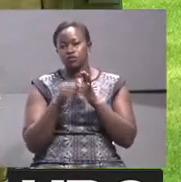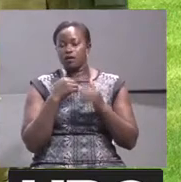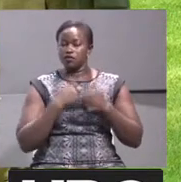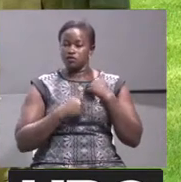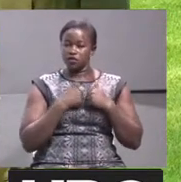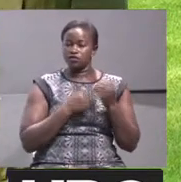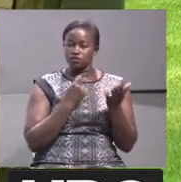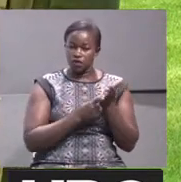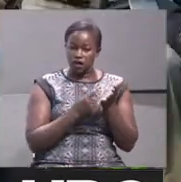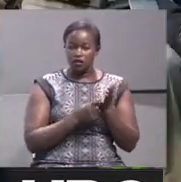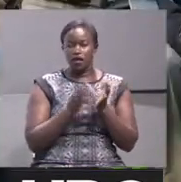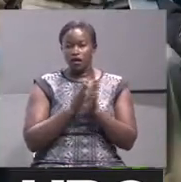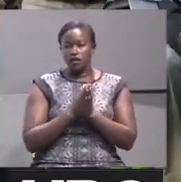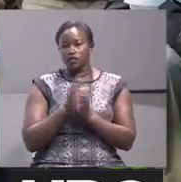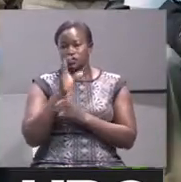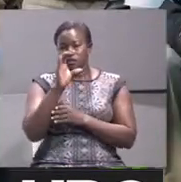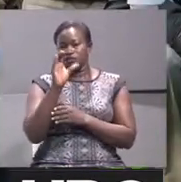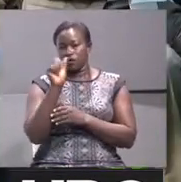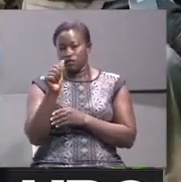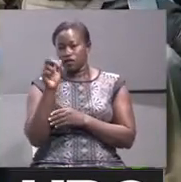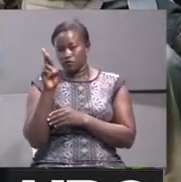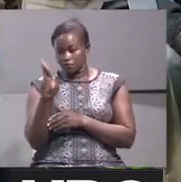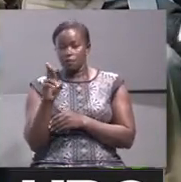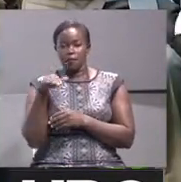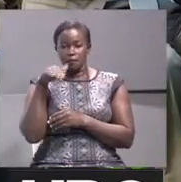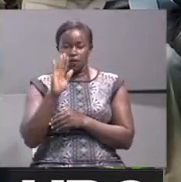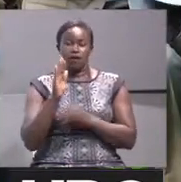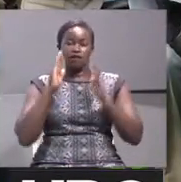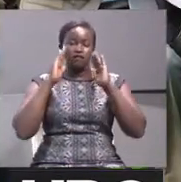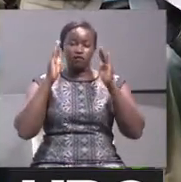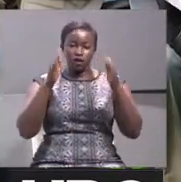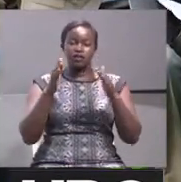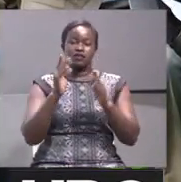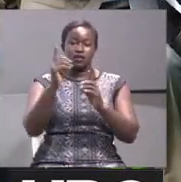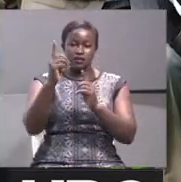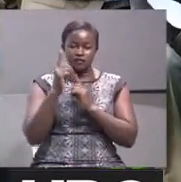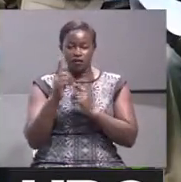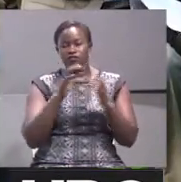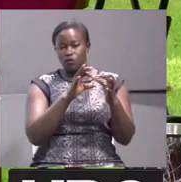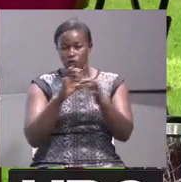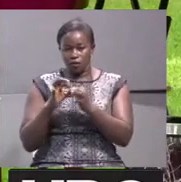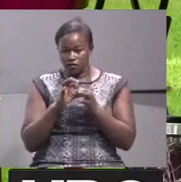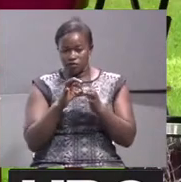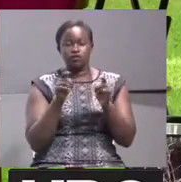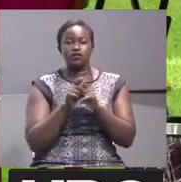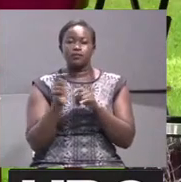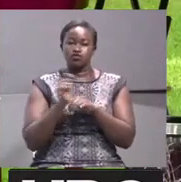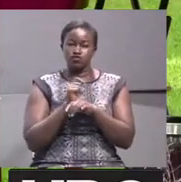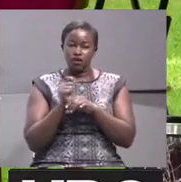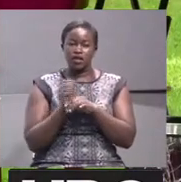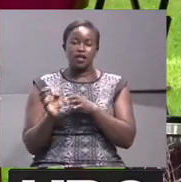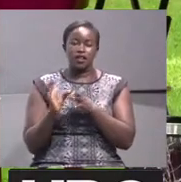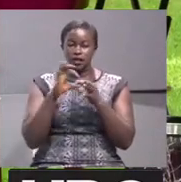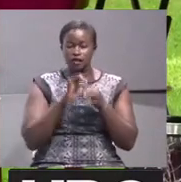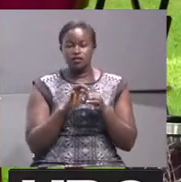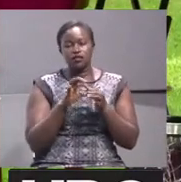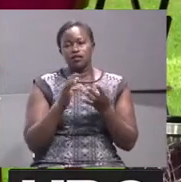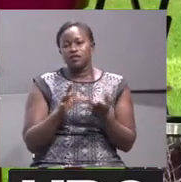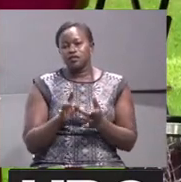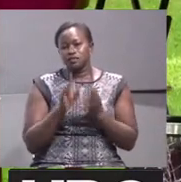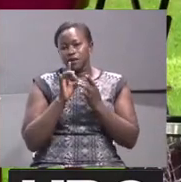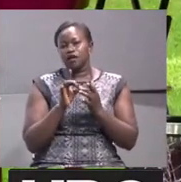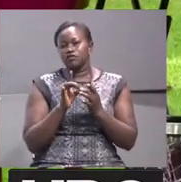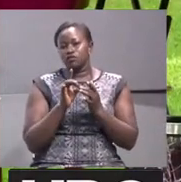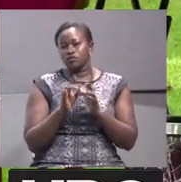Uganda and the Central African Republic, specifically focusing on defense, cooperation, and trade linkages. The special envoy was